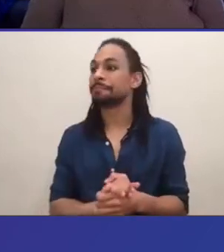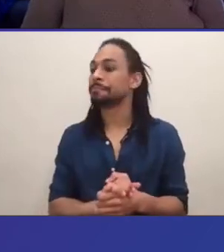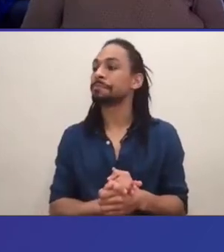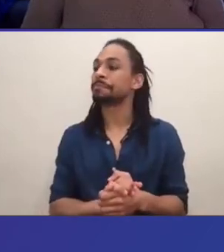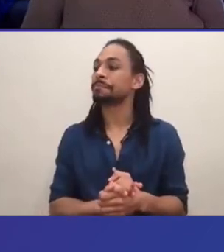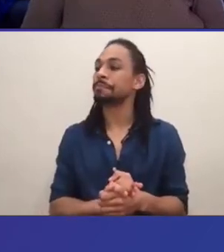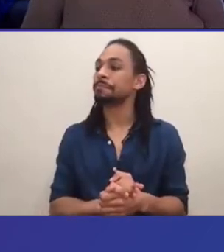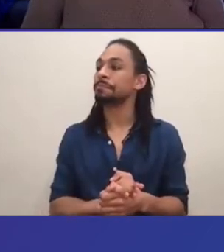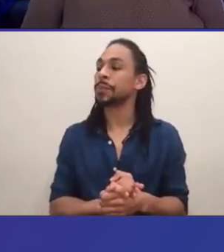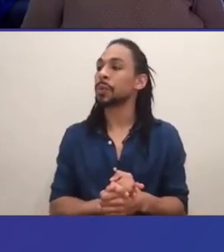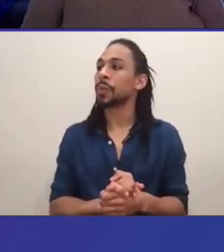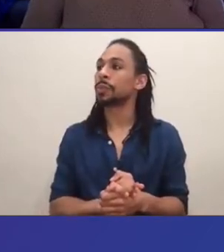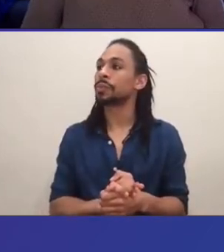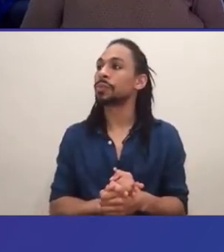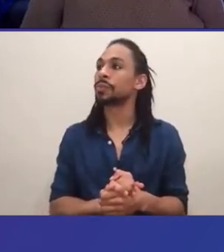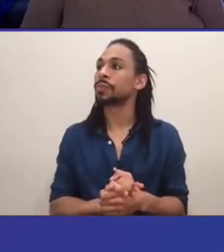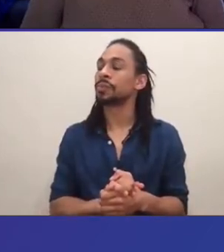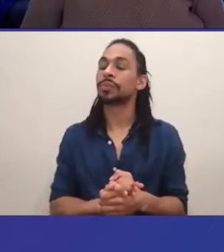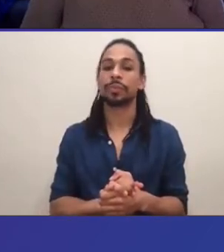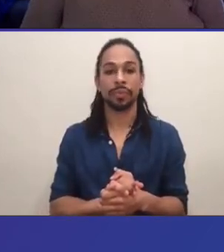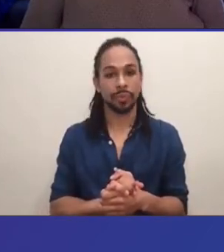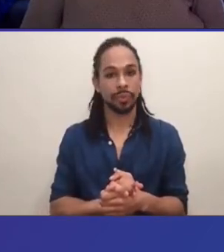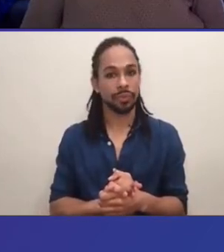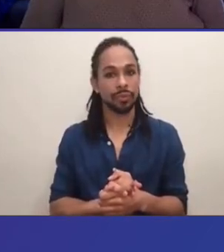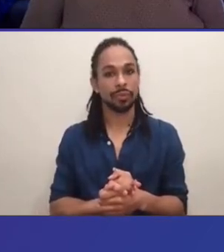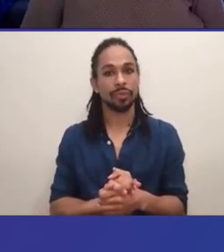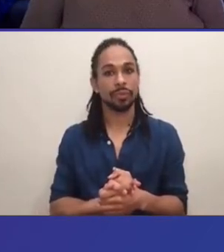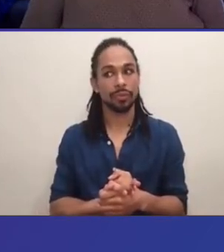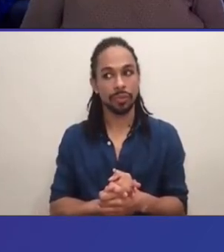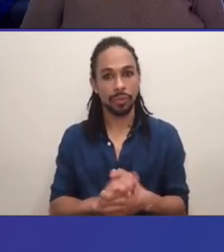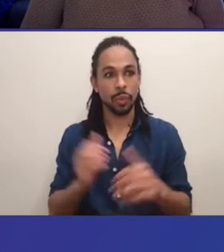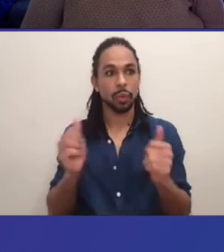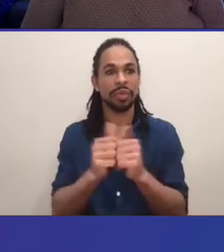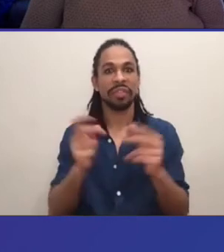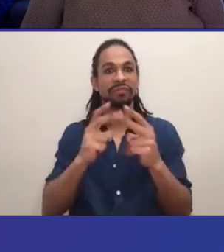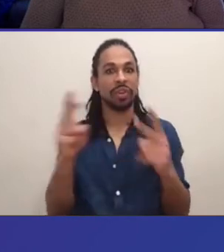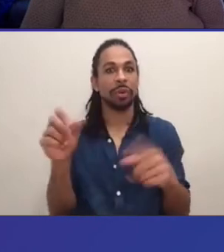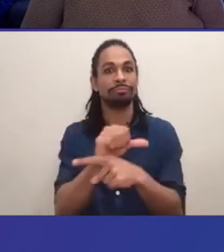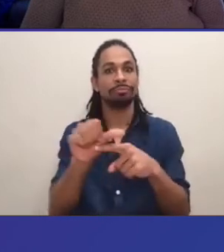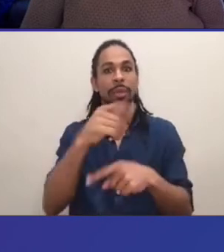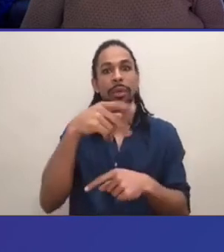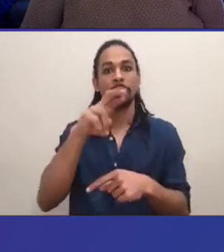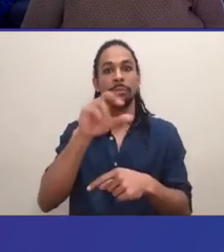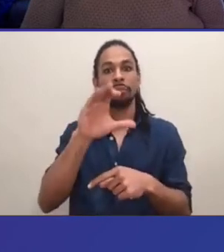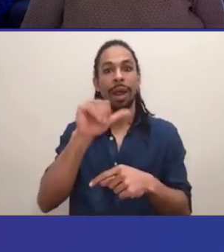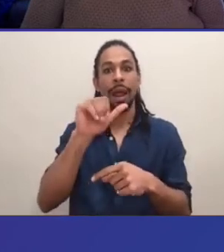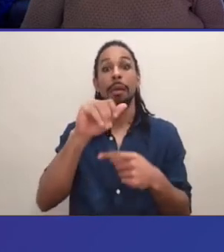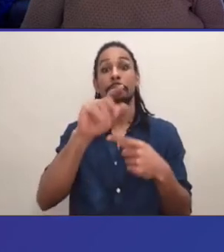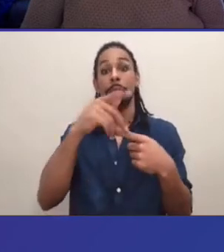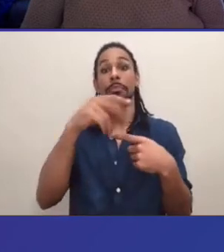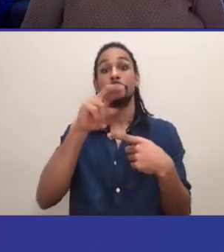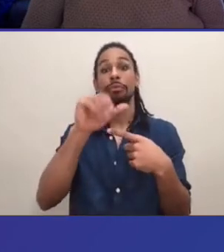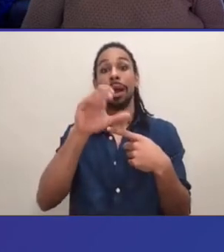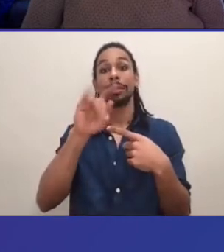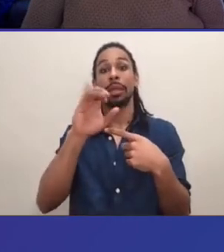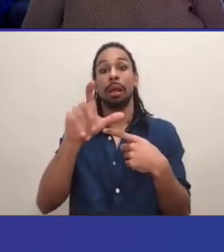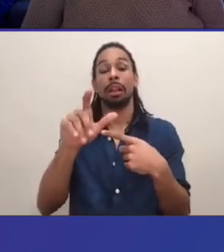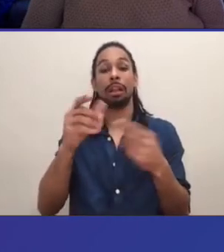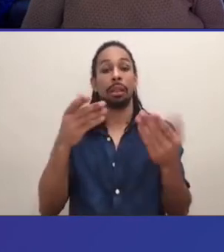in a very kind of practical way, what some of those tactics